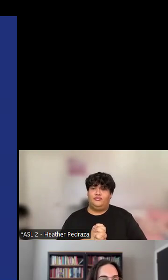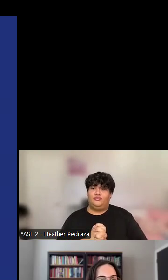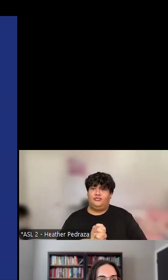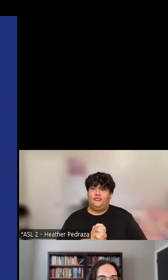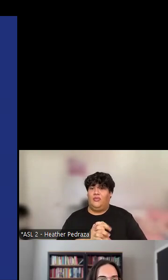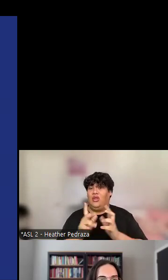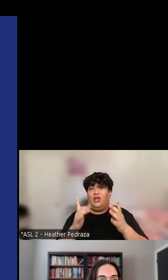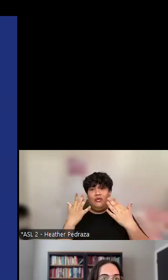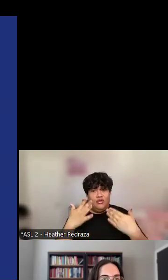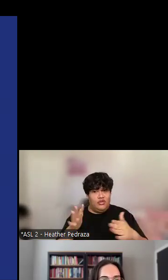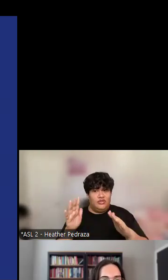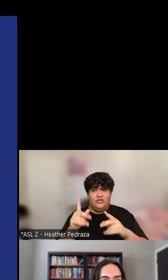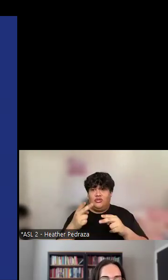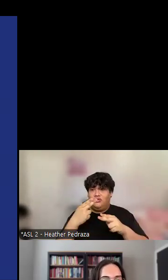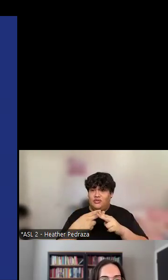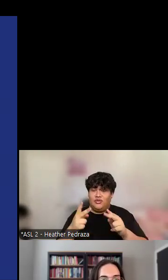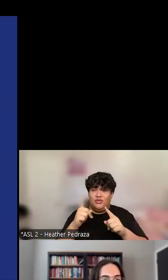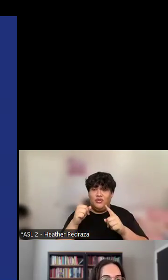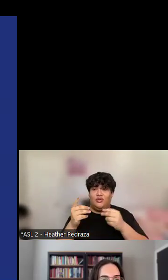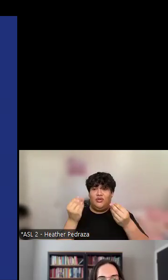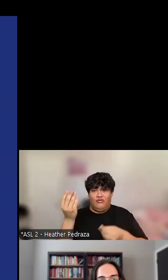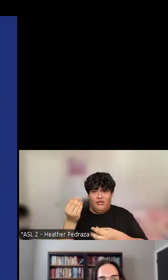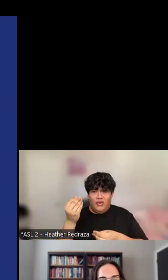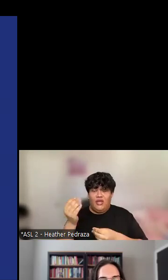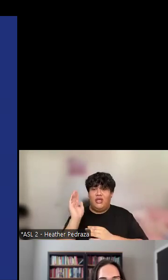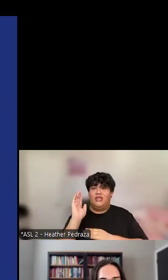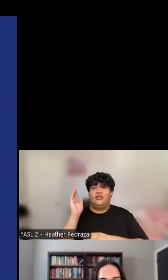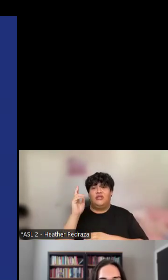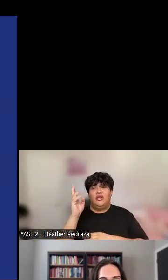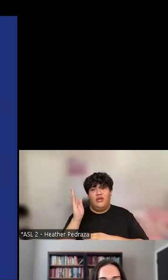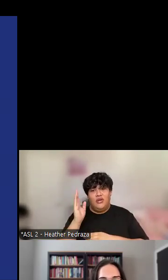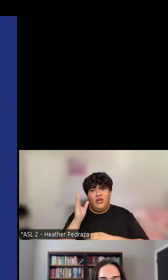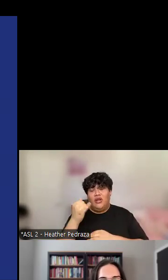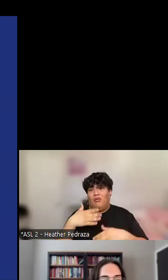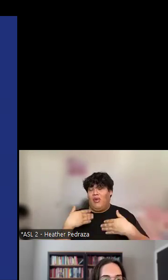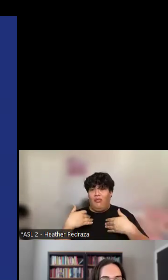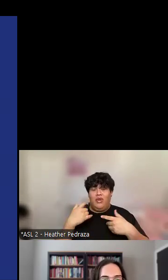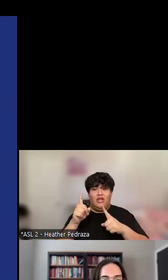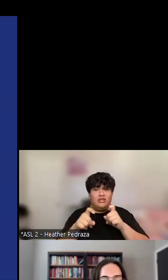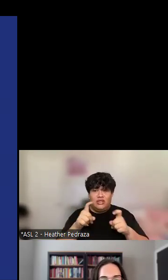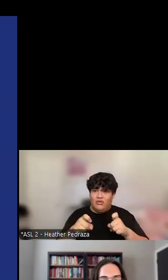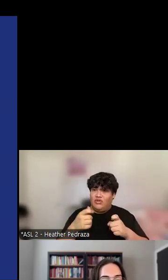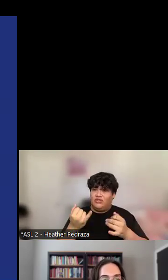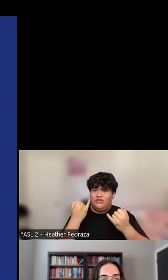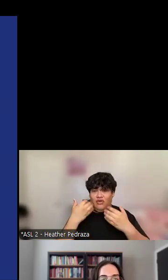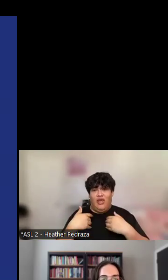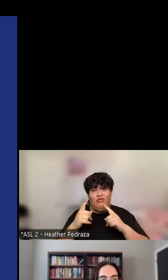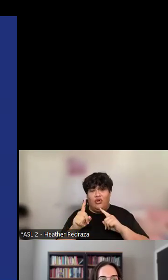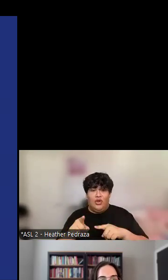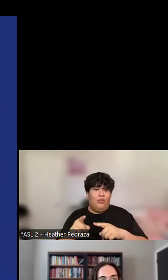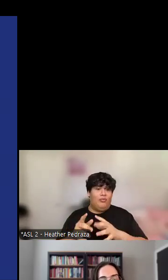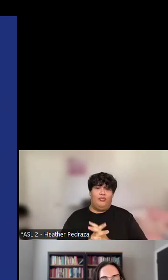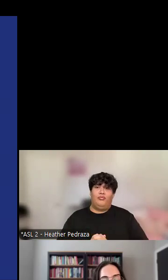So that was our very brief overview of our evaluation, and we would be happy to take any questions or comments from the group.